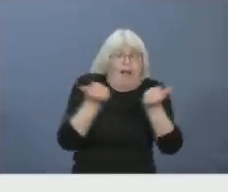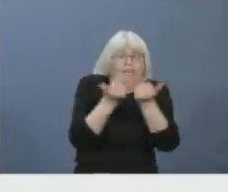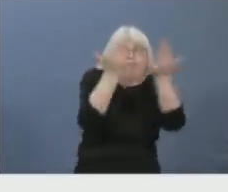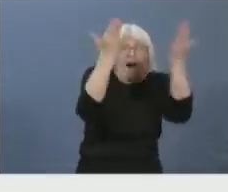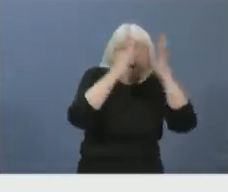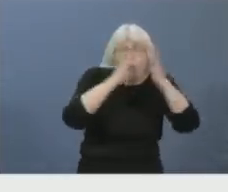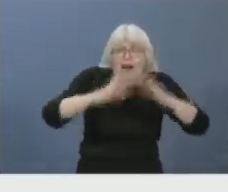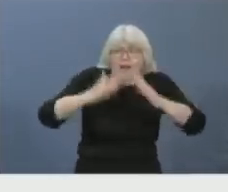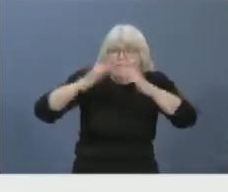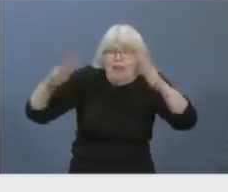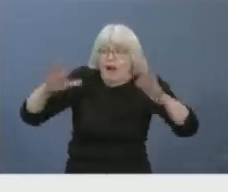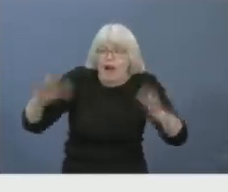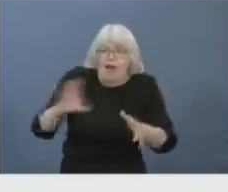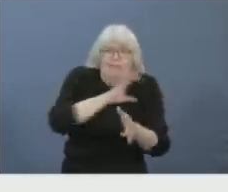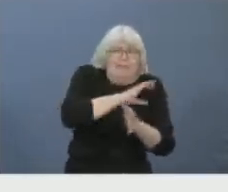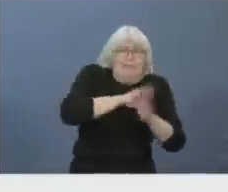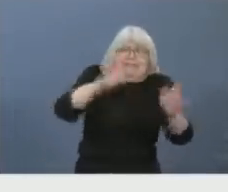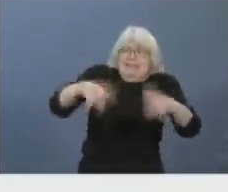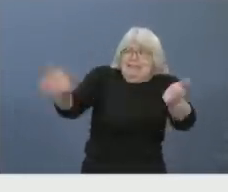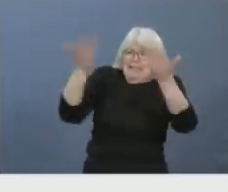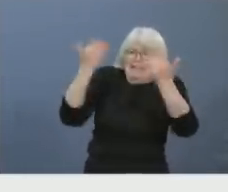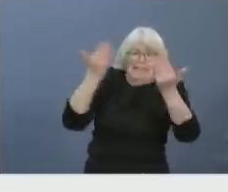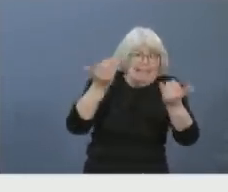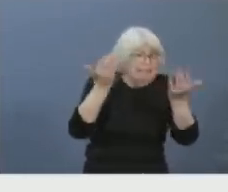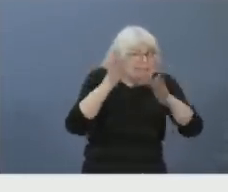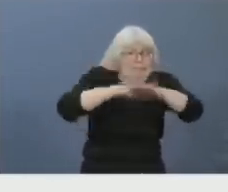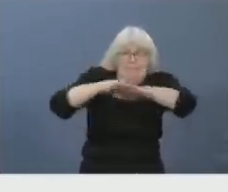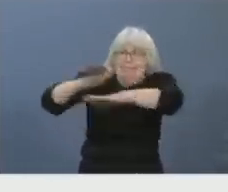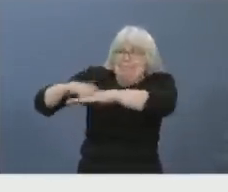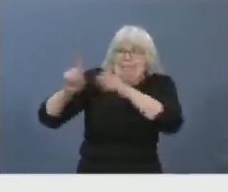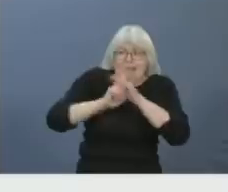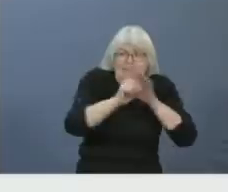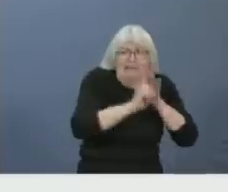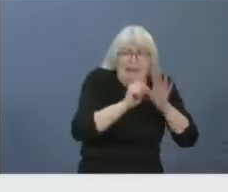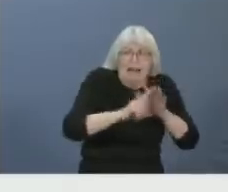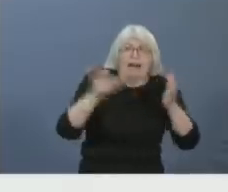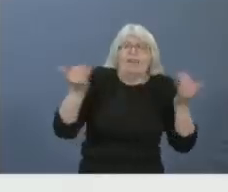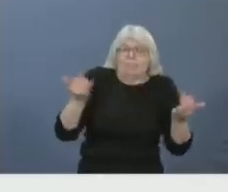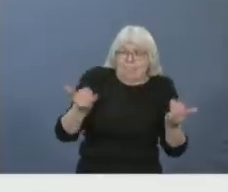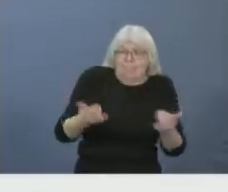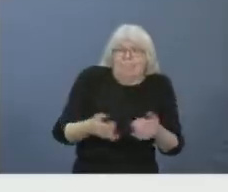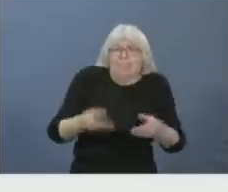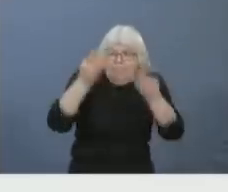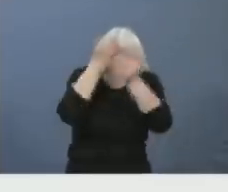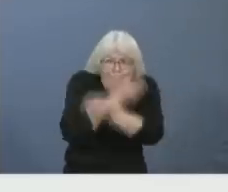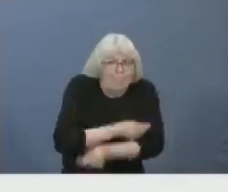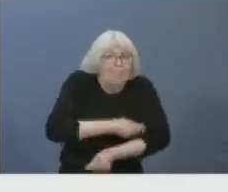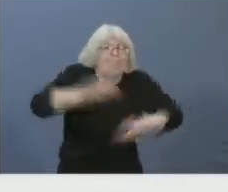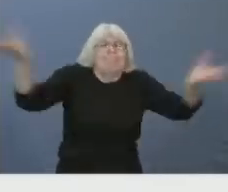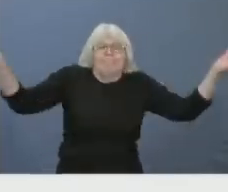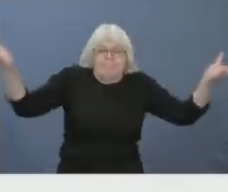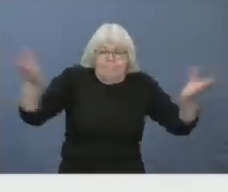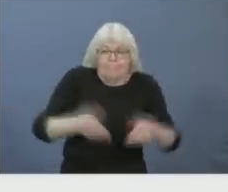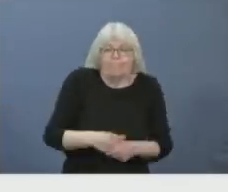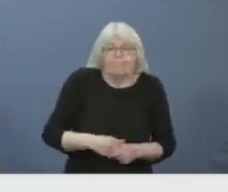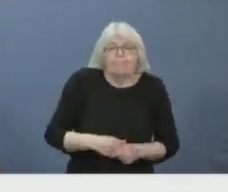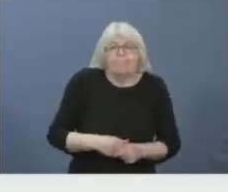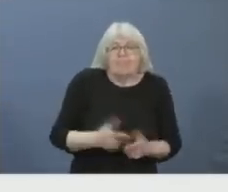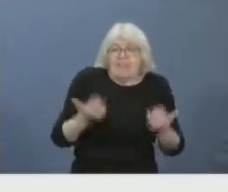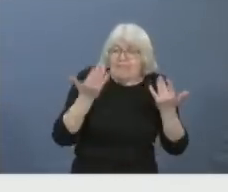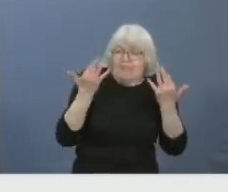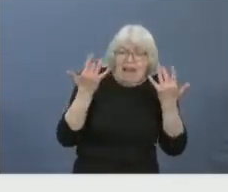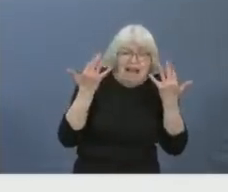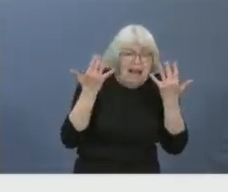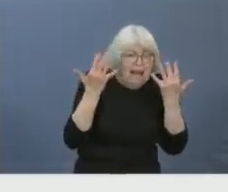evacuating people as quickly as possible, and we communicated information about the evacuation publicly. And as the fire continued to spread, we began